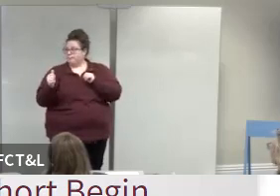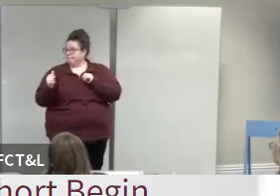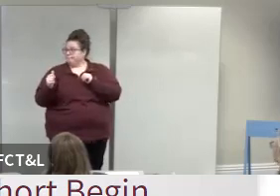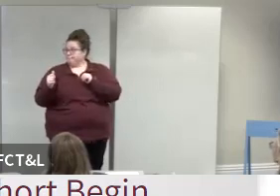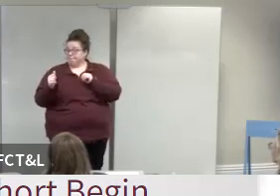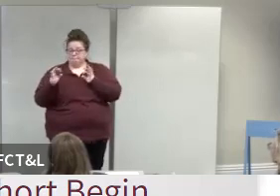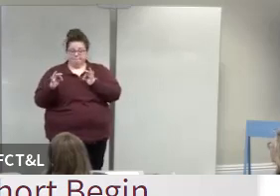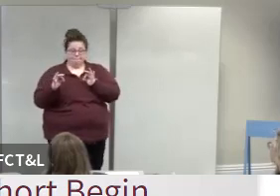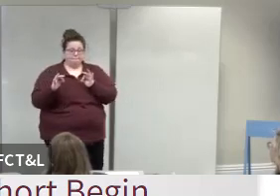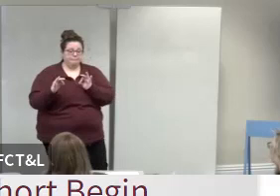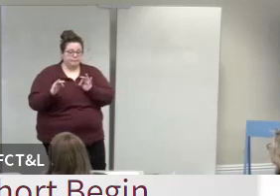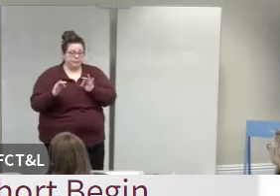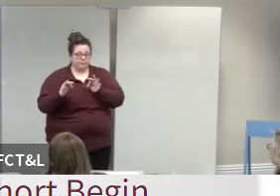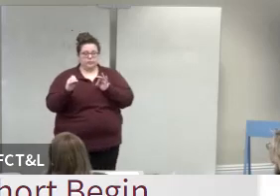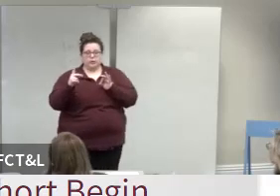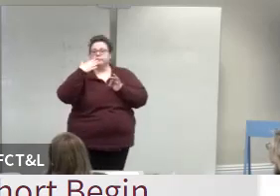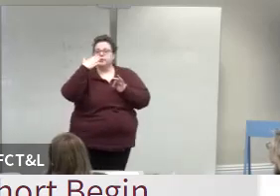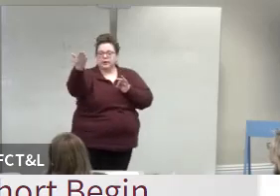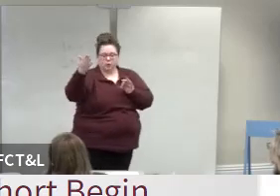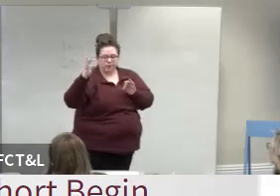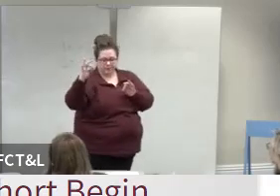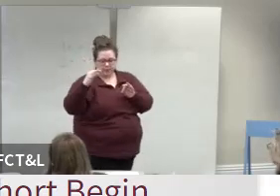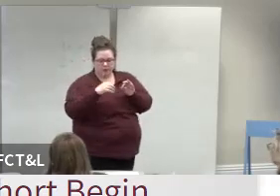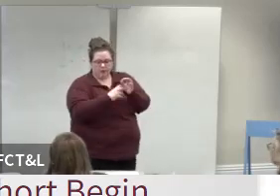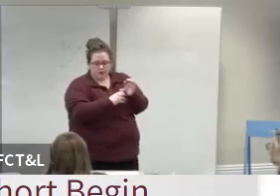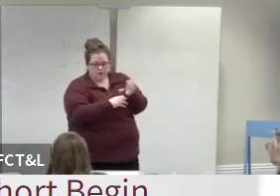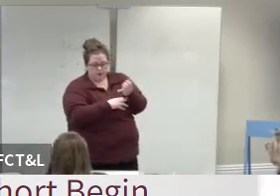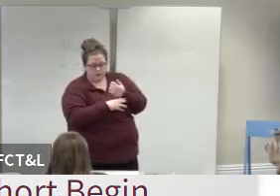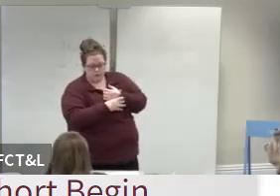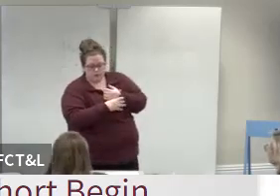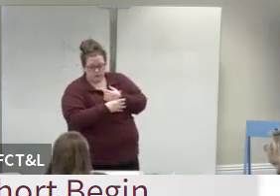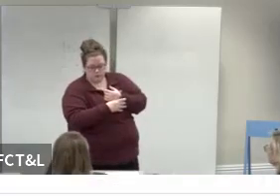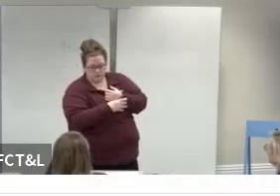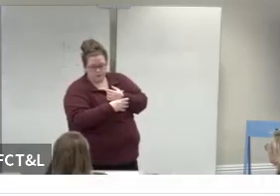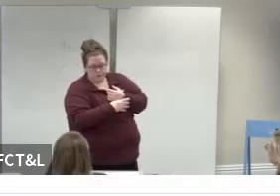and to have interpreting services for that meeting. Thank you, Brad.